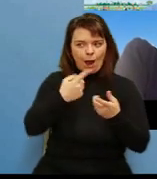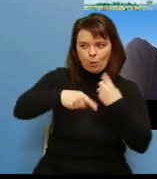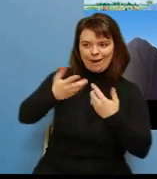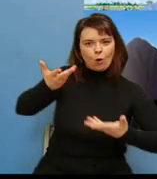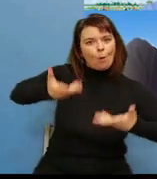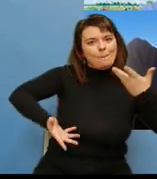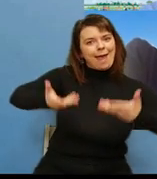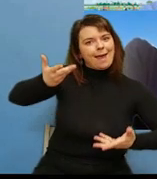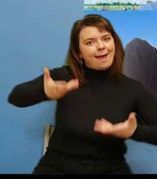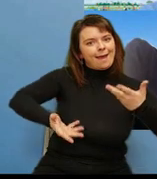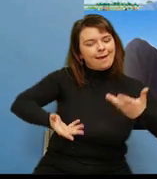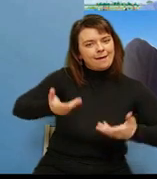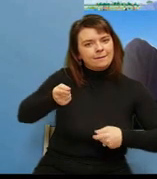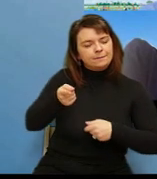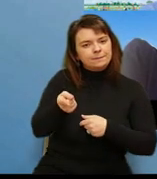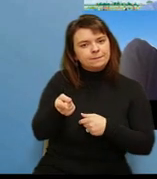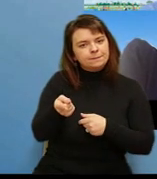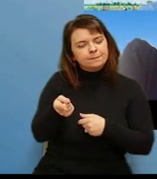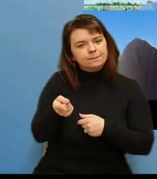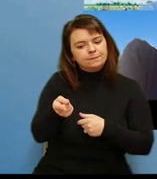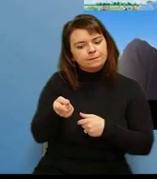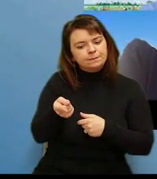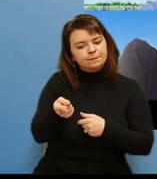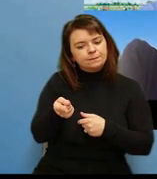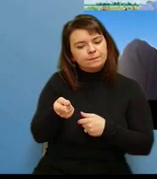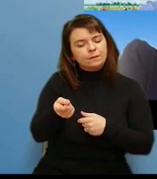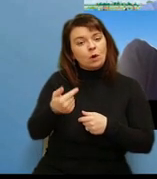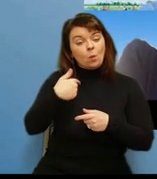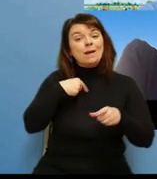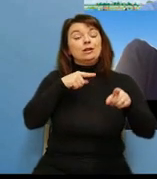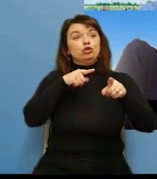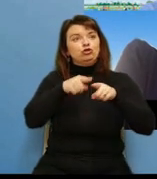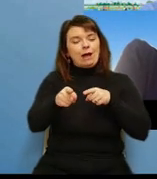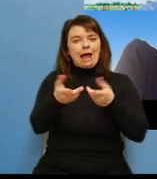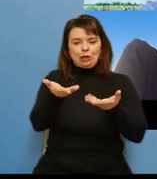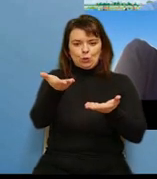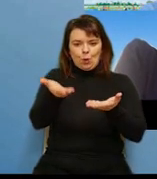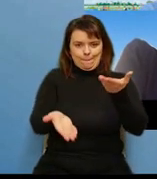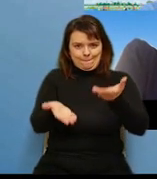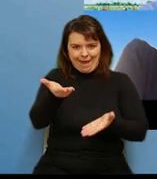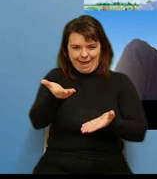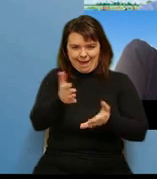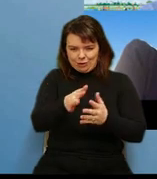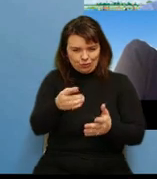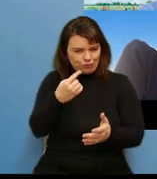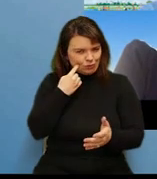just for your information, just to see how we compare with others. But whilst